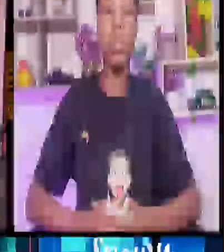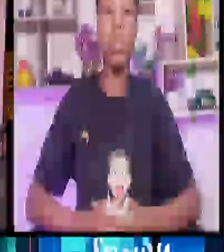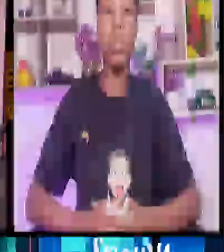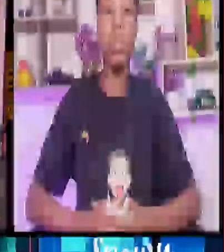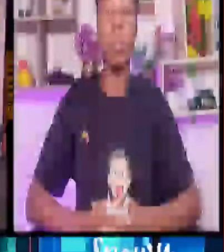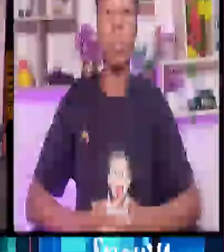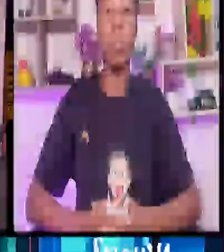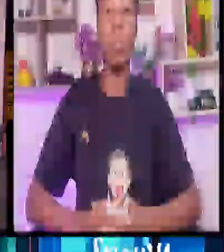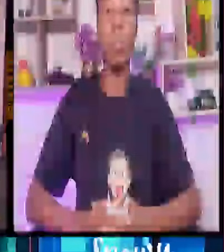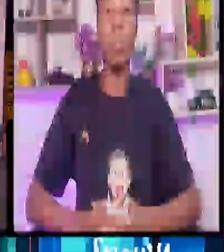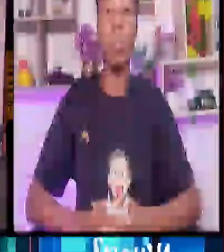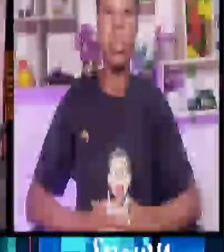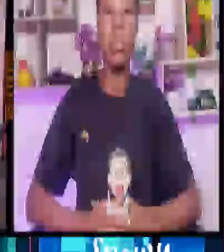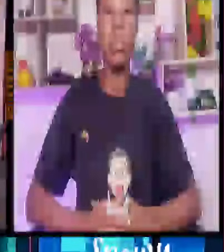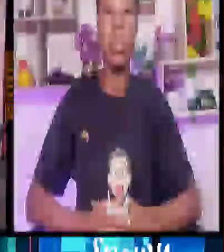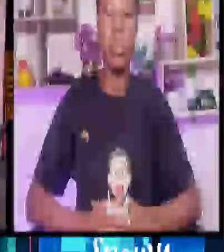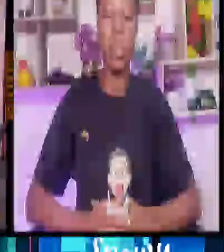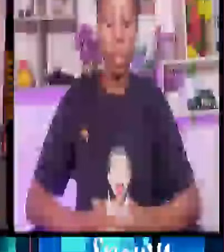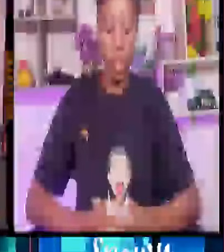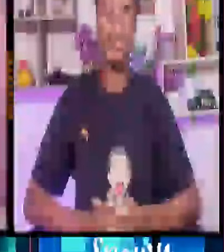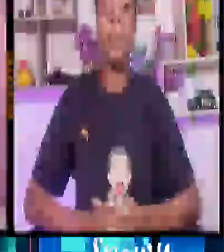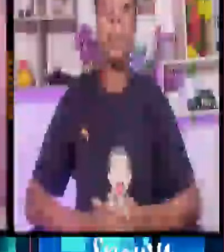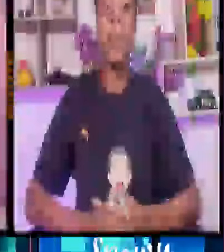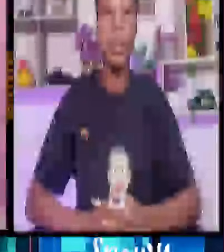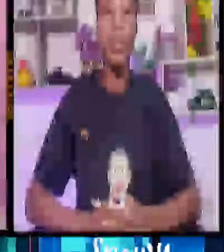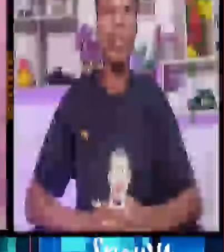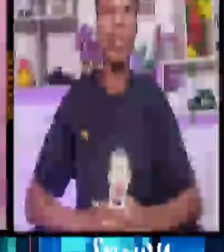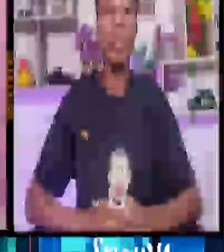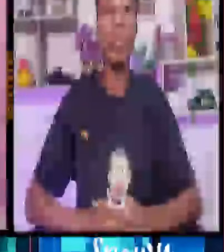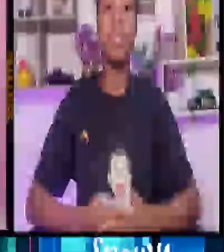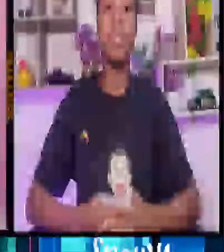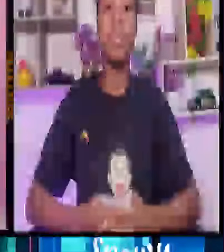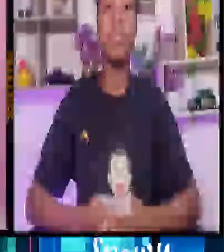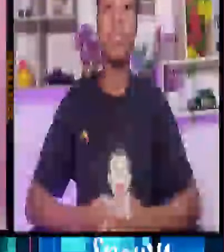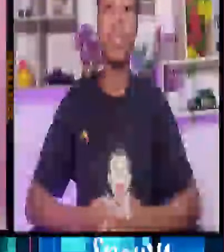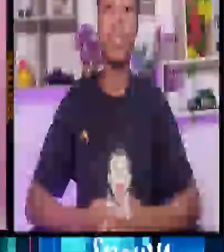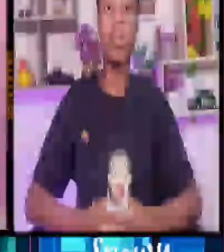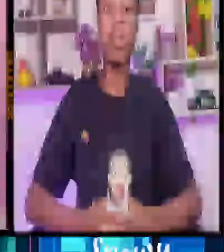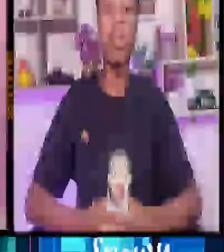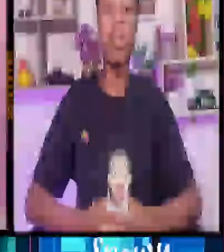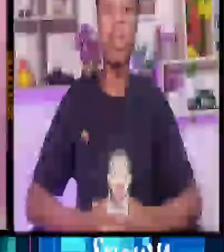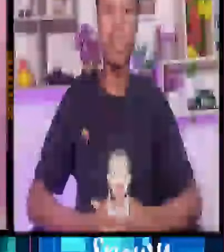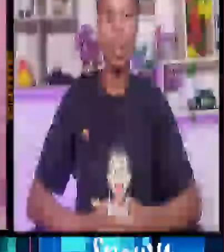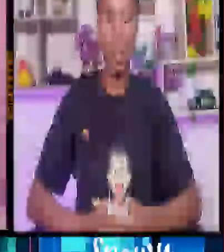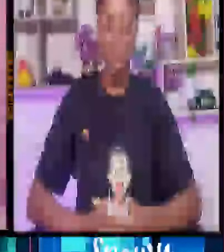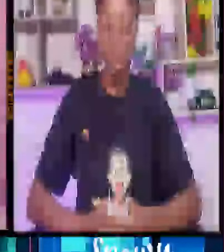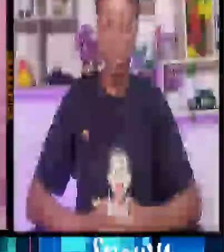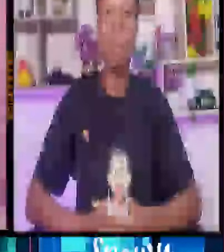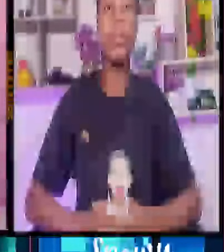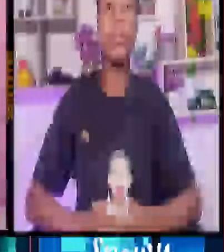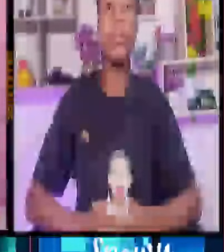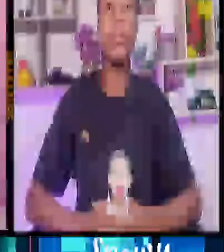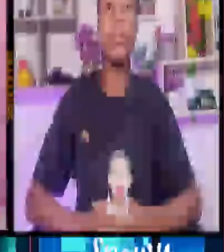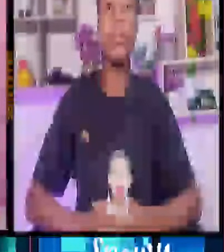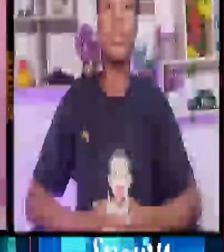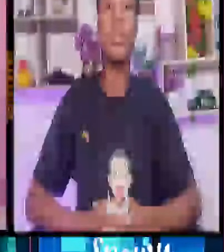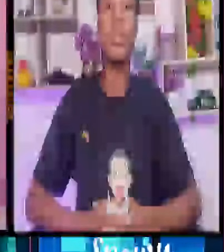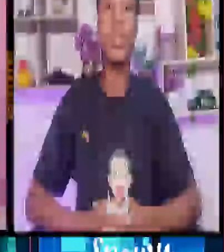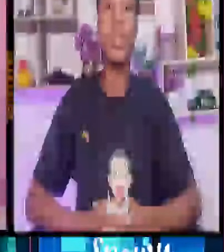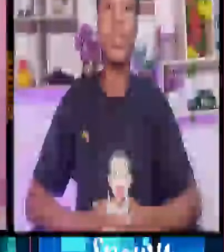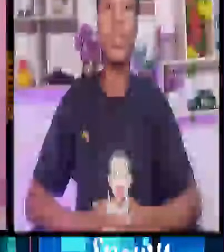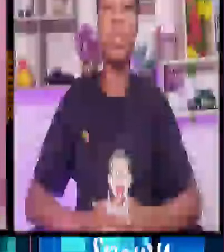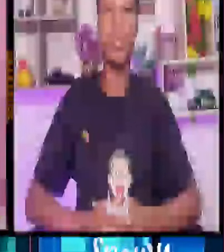owner, would you take that decision? I mean, it's a skewed question anyway. But if you're a business owner and you present the candidate and the outcome is